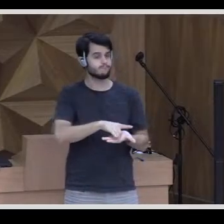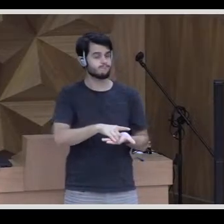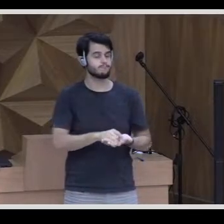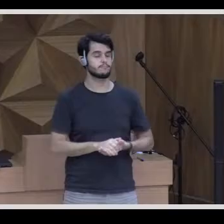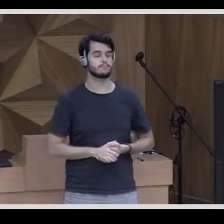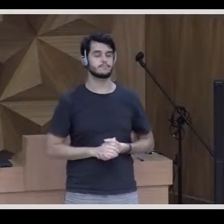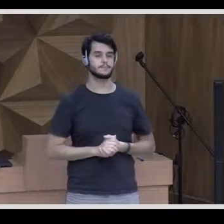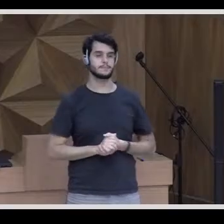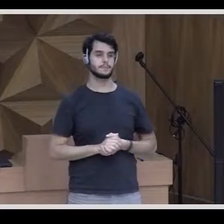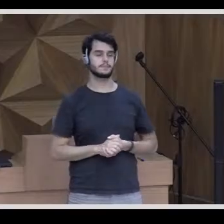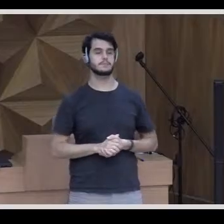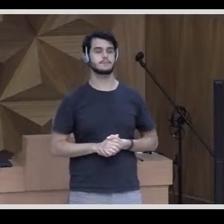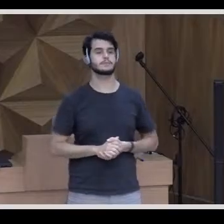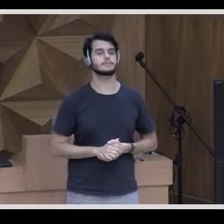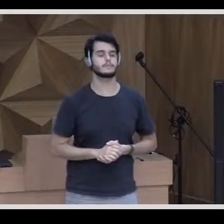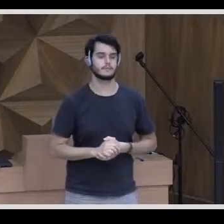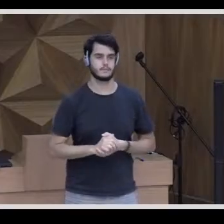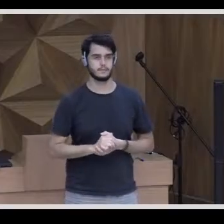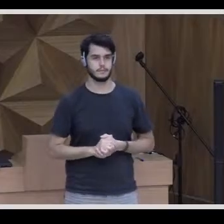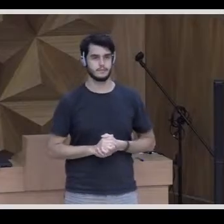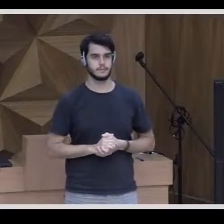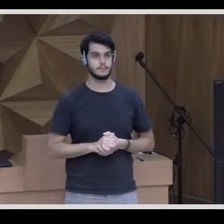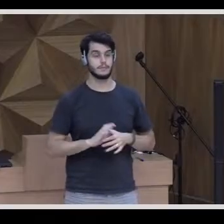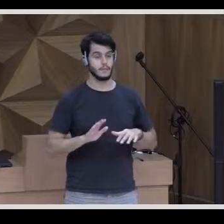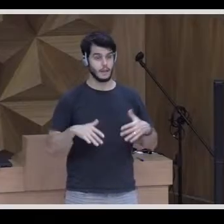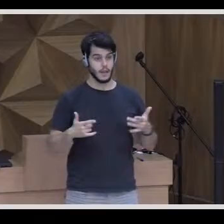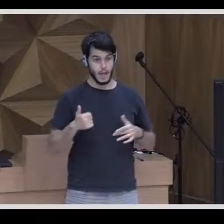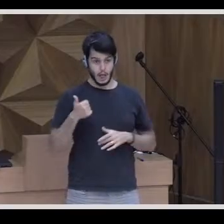So nearly 12 years later, we still haven't done that.